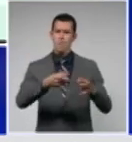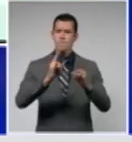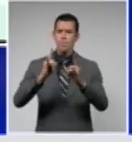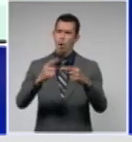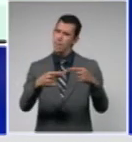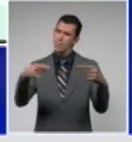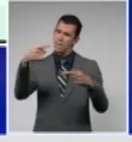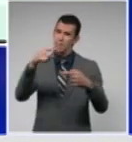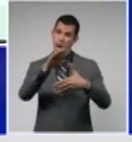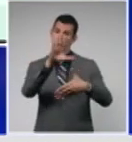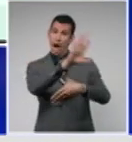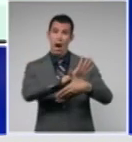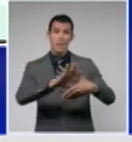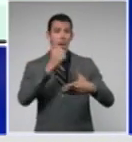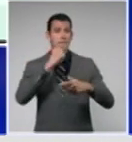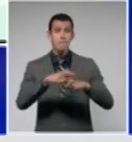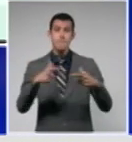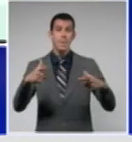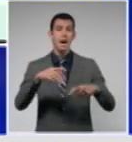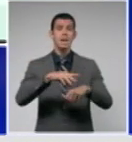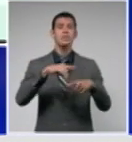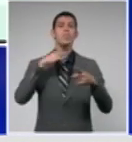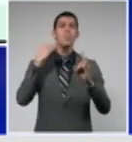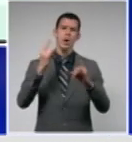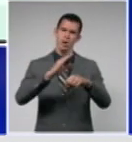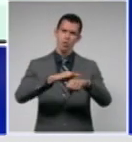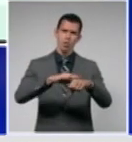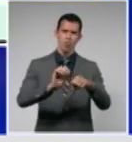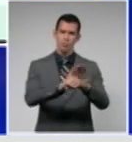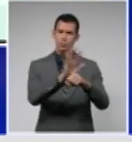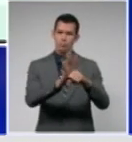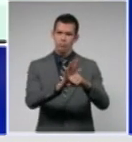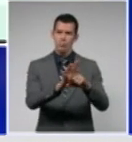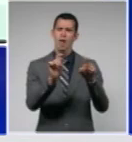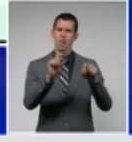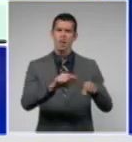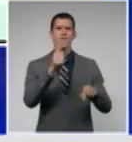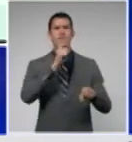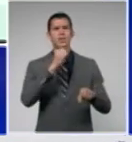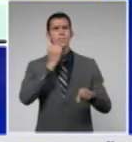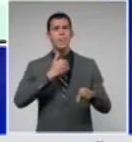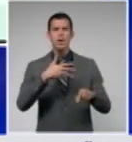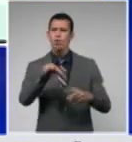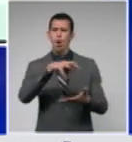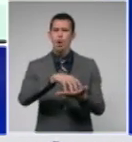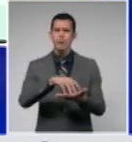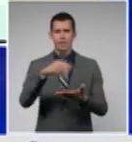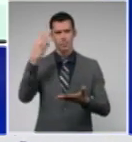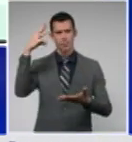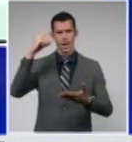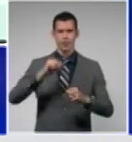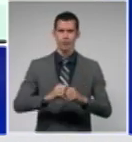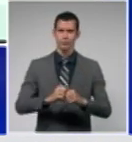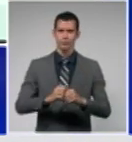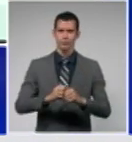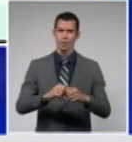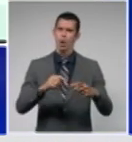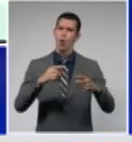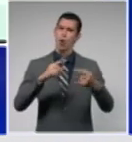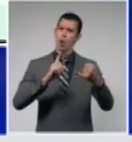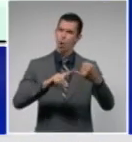Republic, Panama, and Cuba, which occupies 21st position in the region.